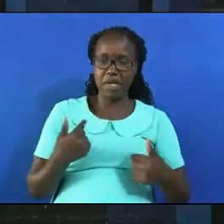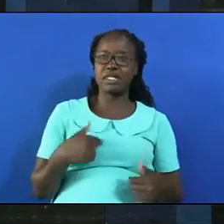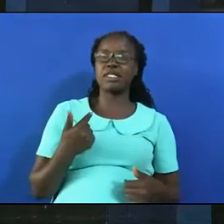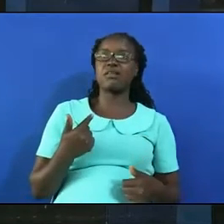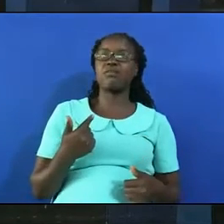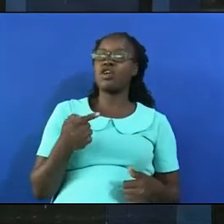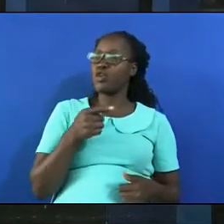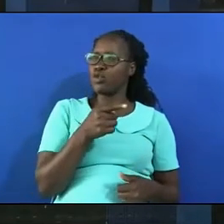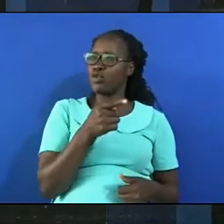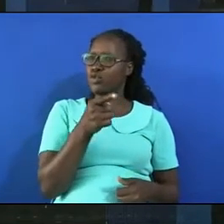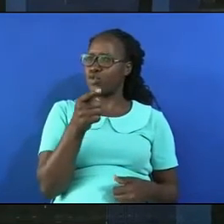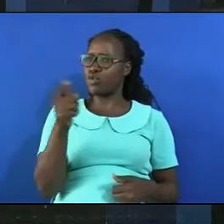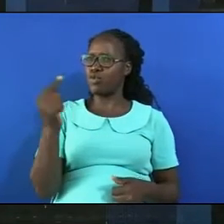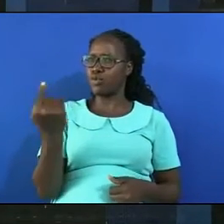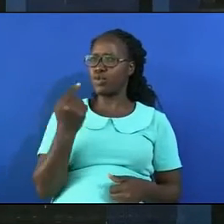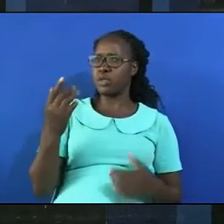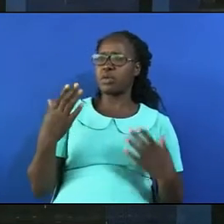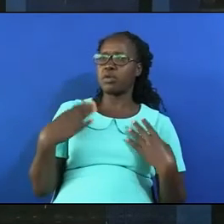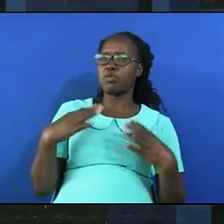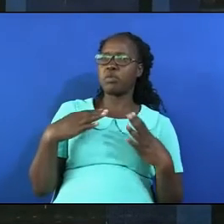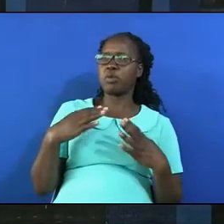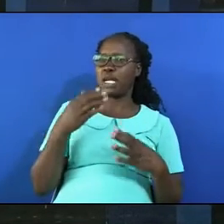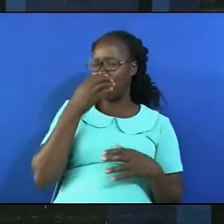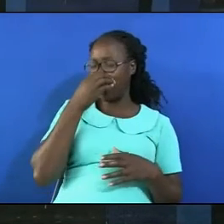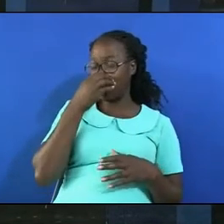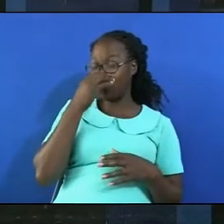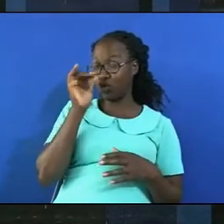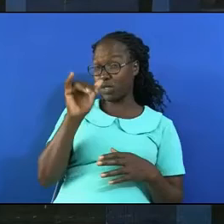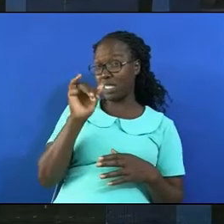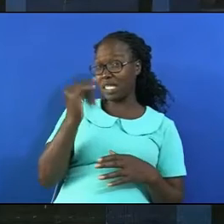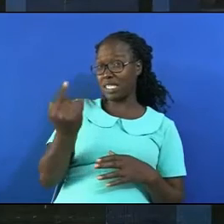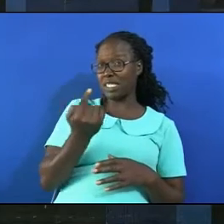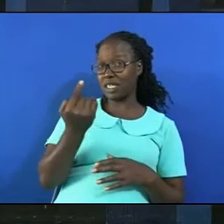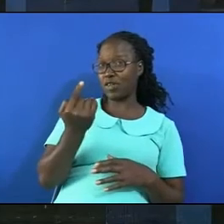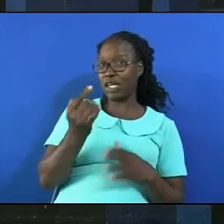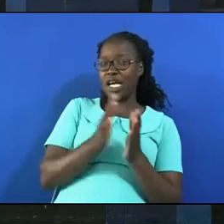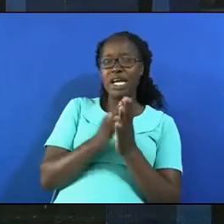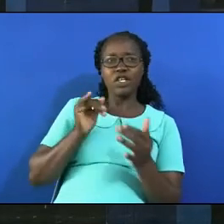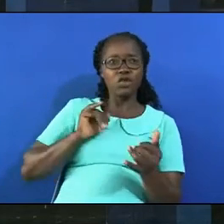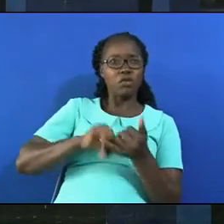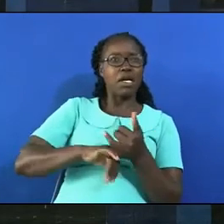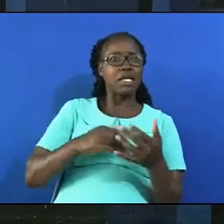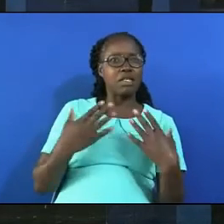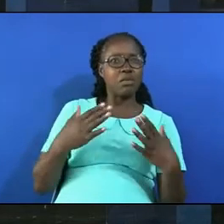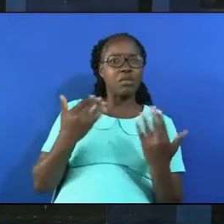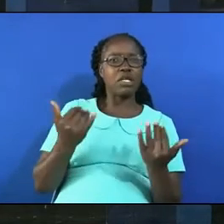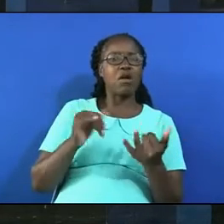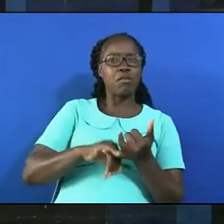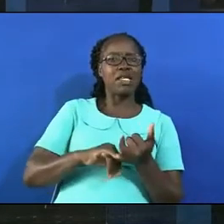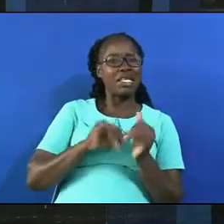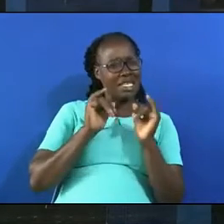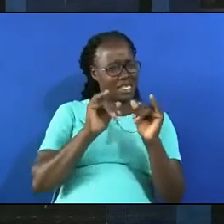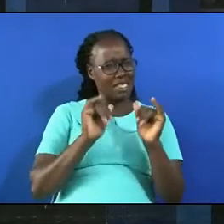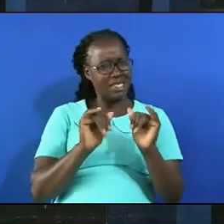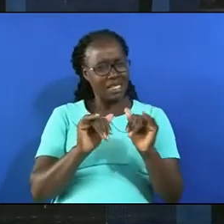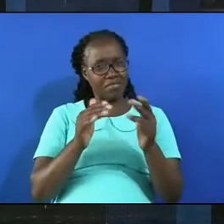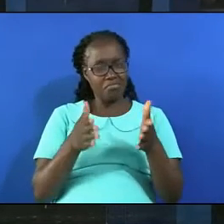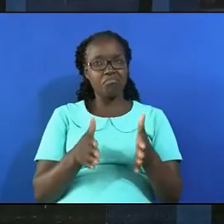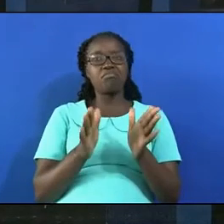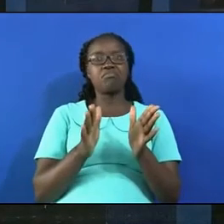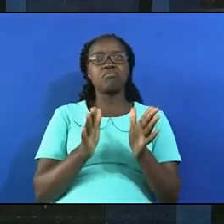says, you single people, I wish you would remain single. And you married people, now that you are married, just stay that